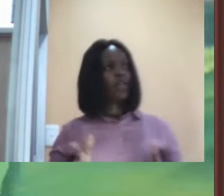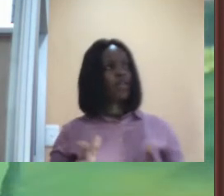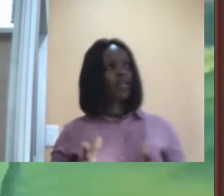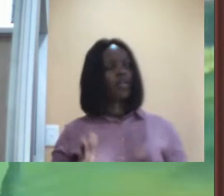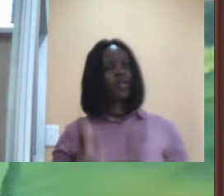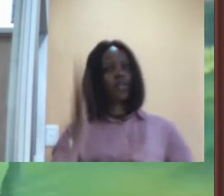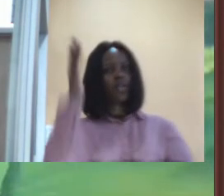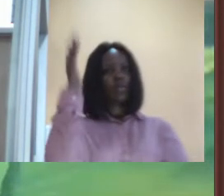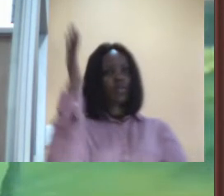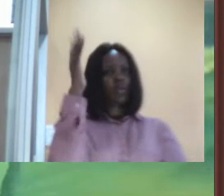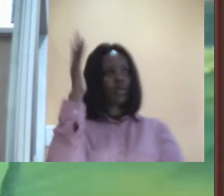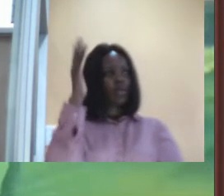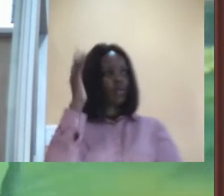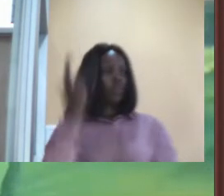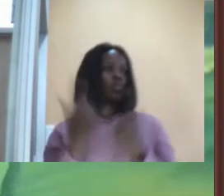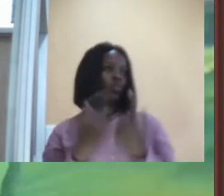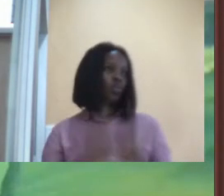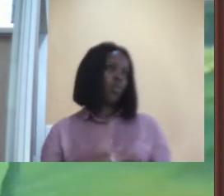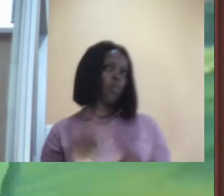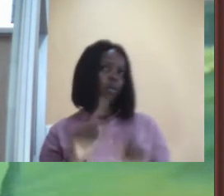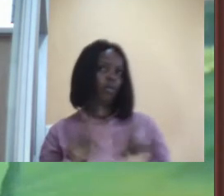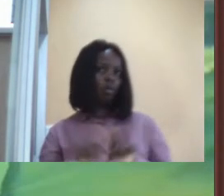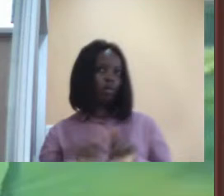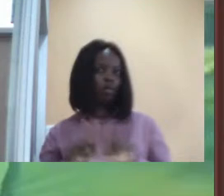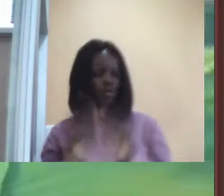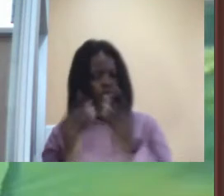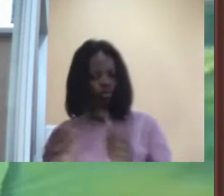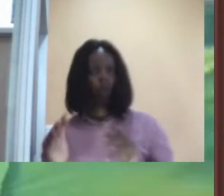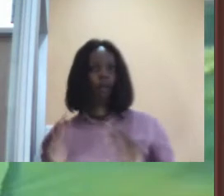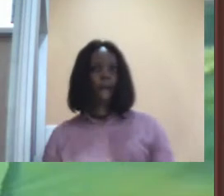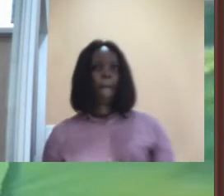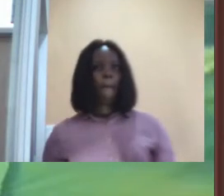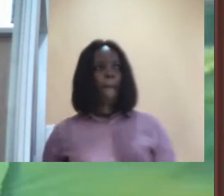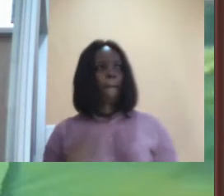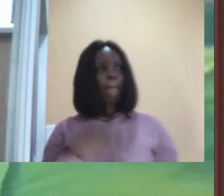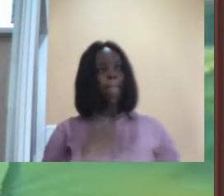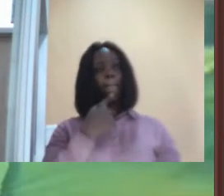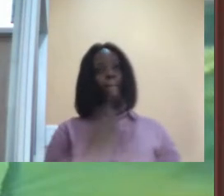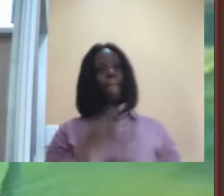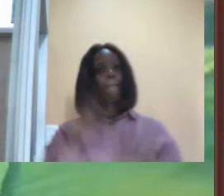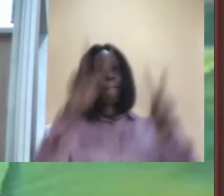speech that this is what we are going to do and how we see it. And